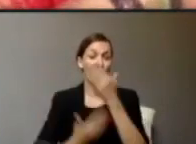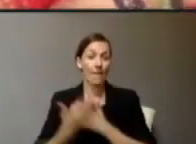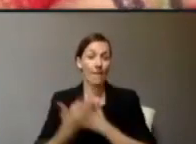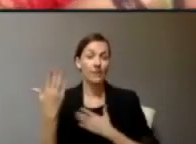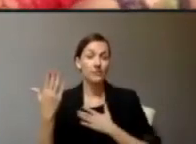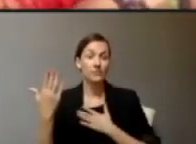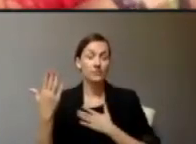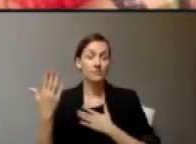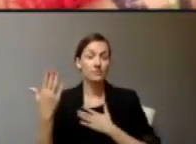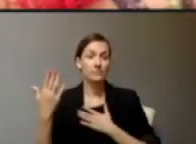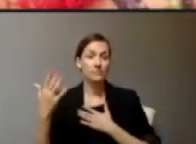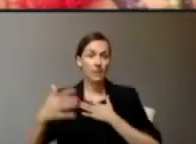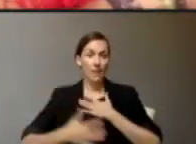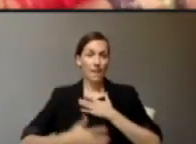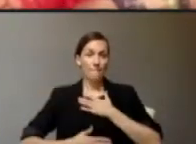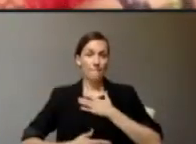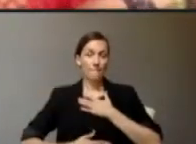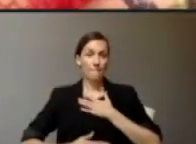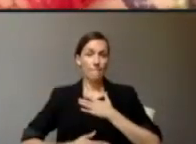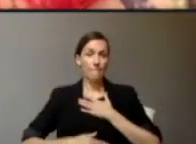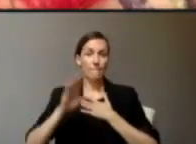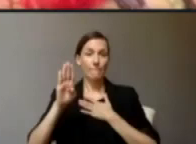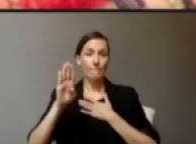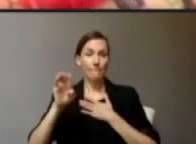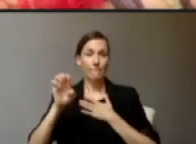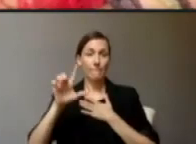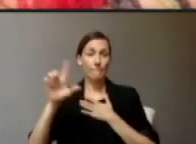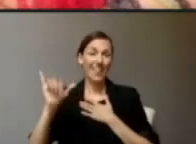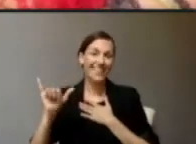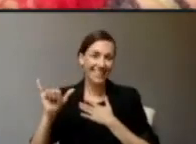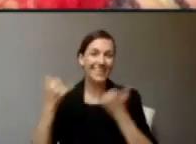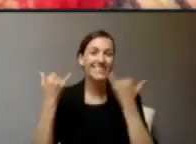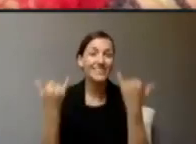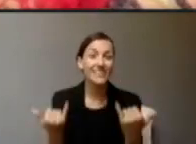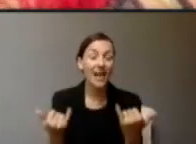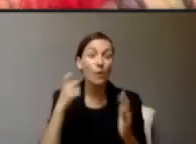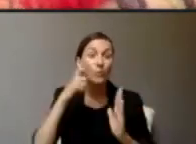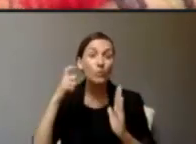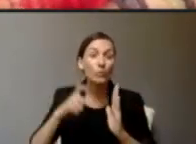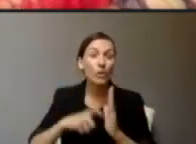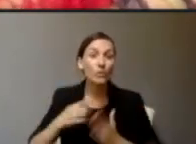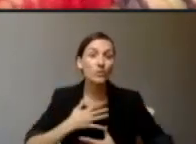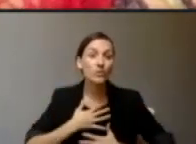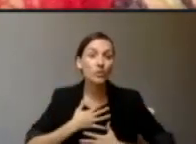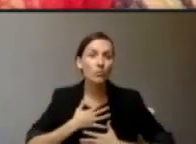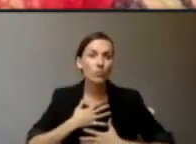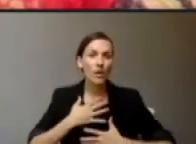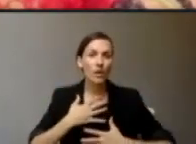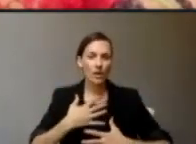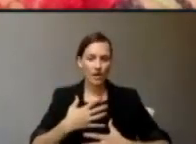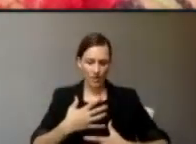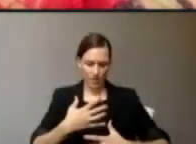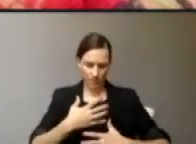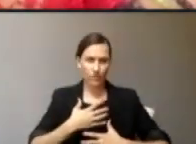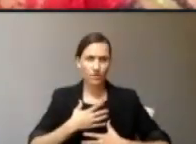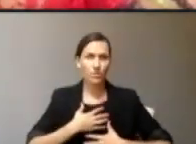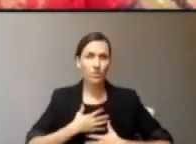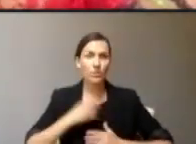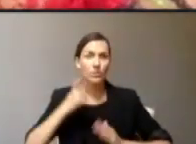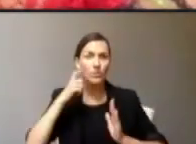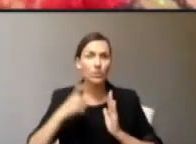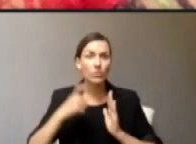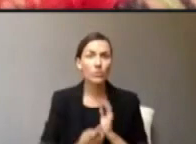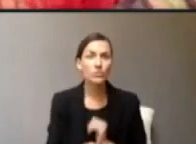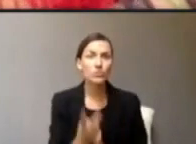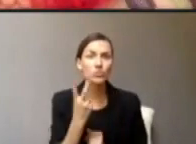it on your belly. And now just notice your breath. Notice that there are 2 parts to your breath. The part where you